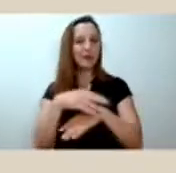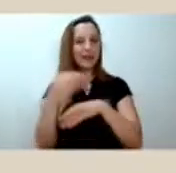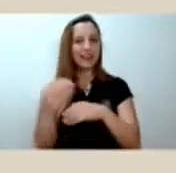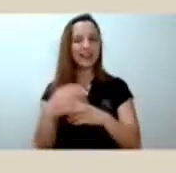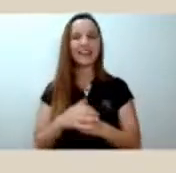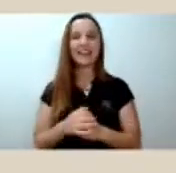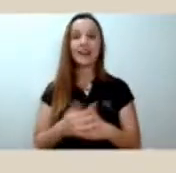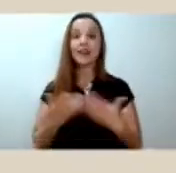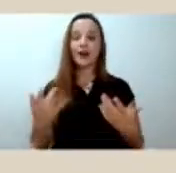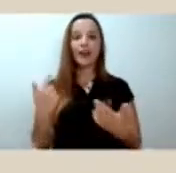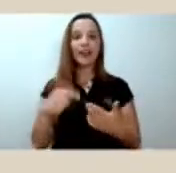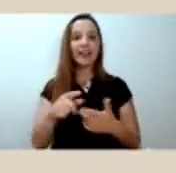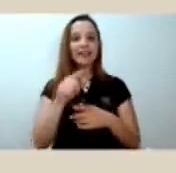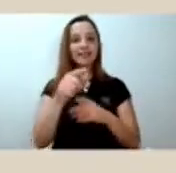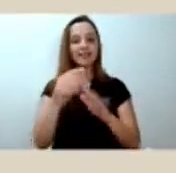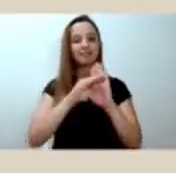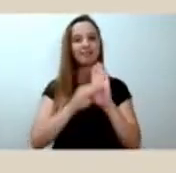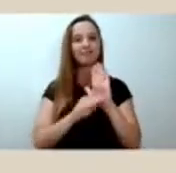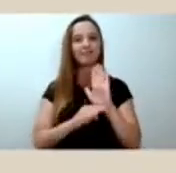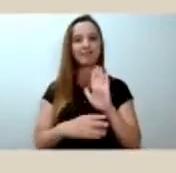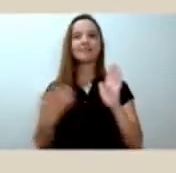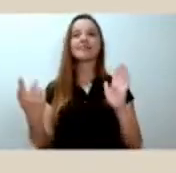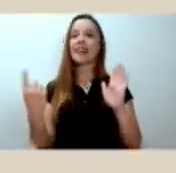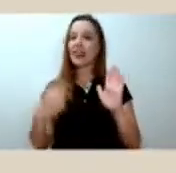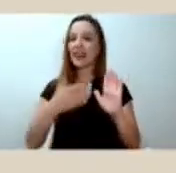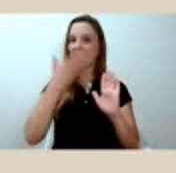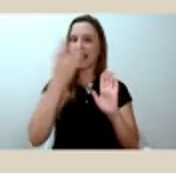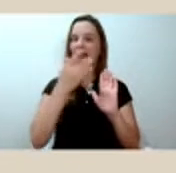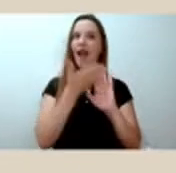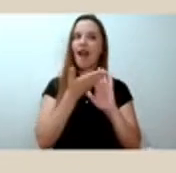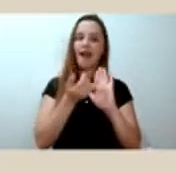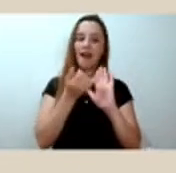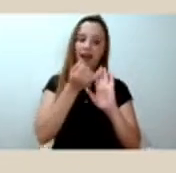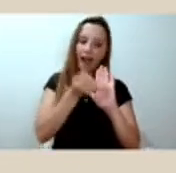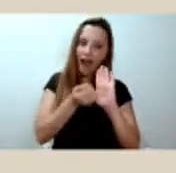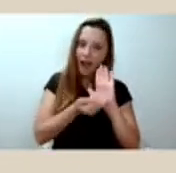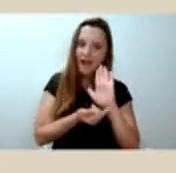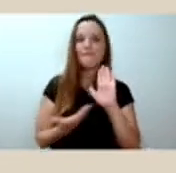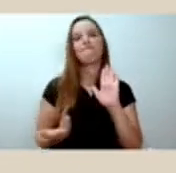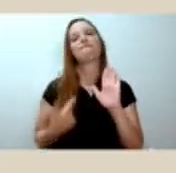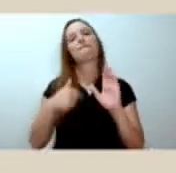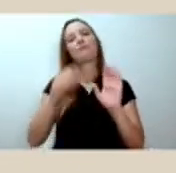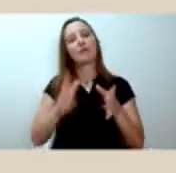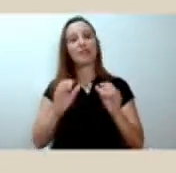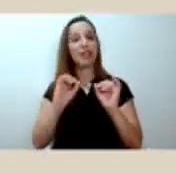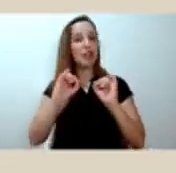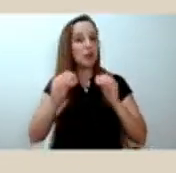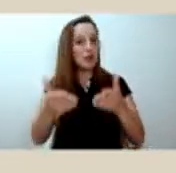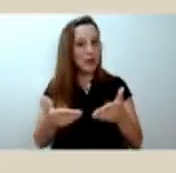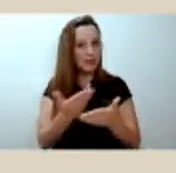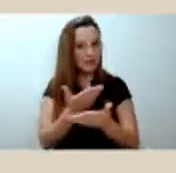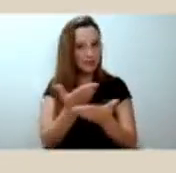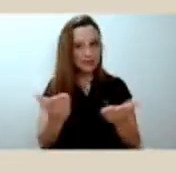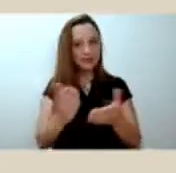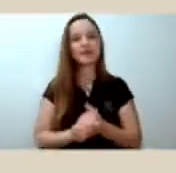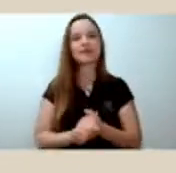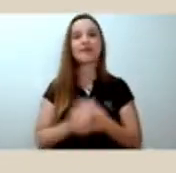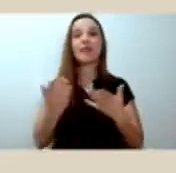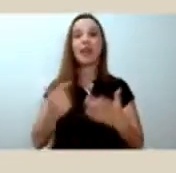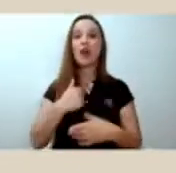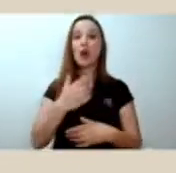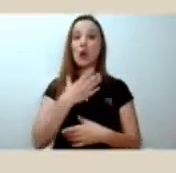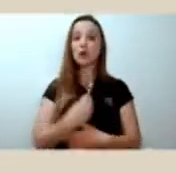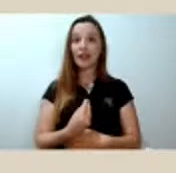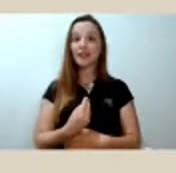these orders of business over with, I know that I have to do the introduction for you. And so I want to slip into